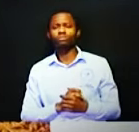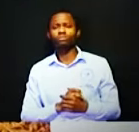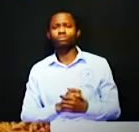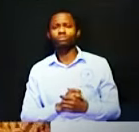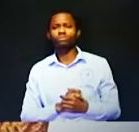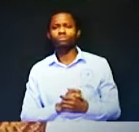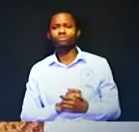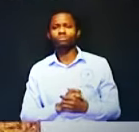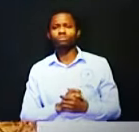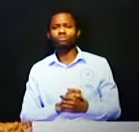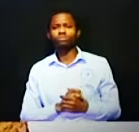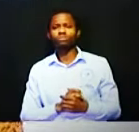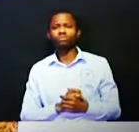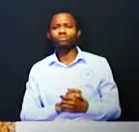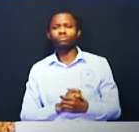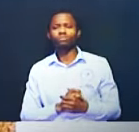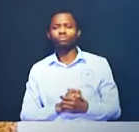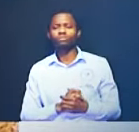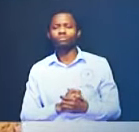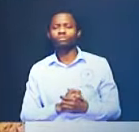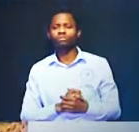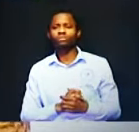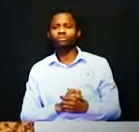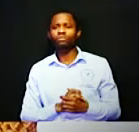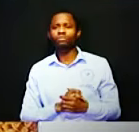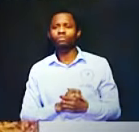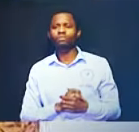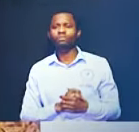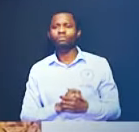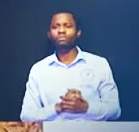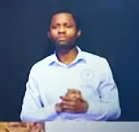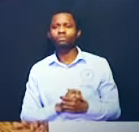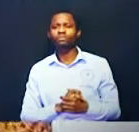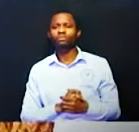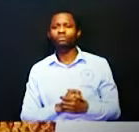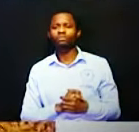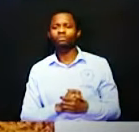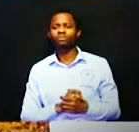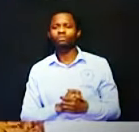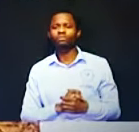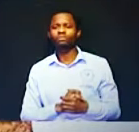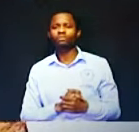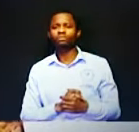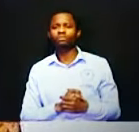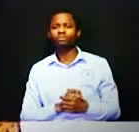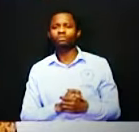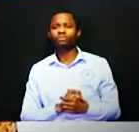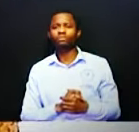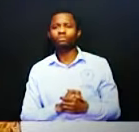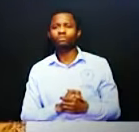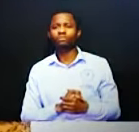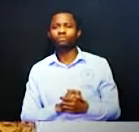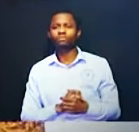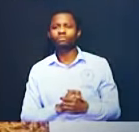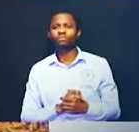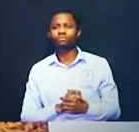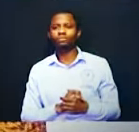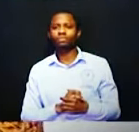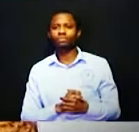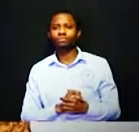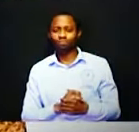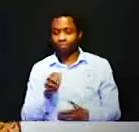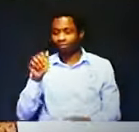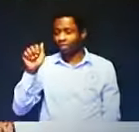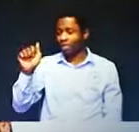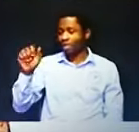se Pibo and your mobro no idea no up for sro abeye and kaye idea were on yankopon and him. As chapter